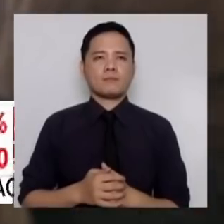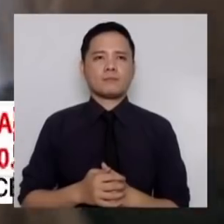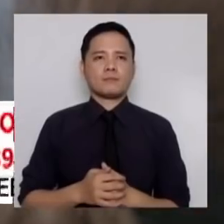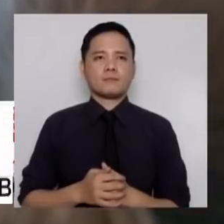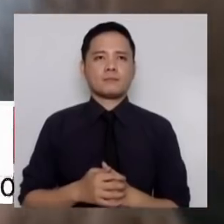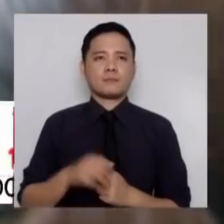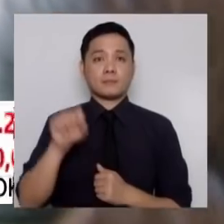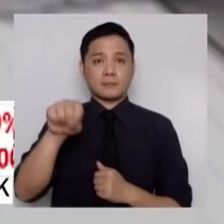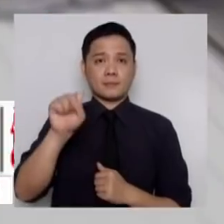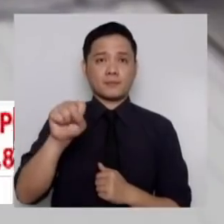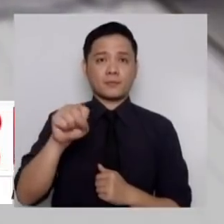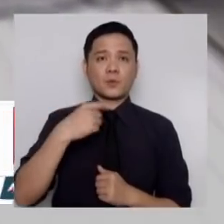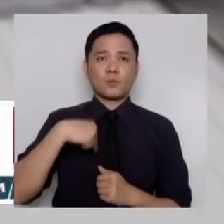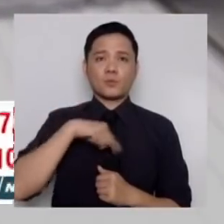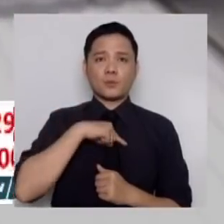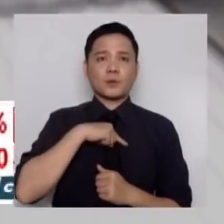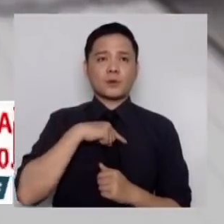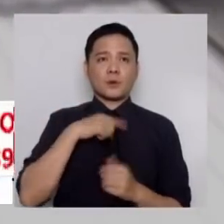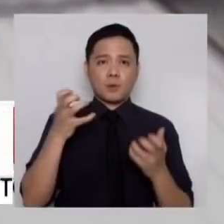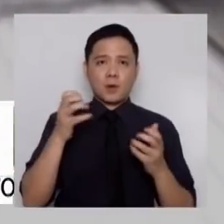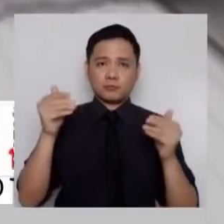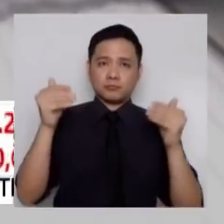We wanted to assure.